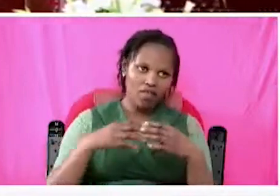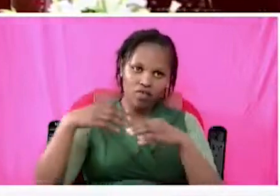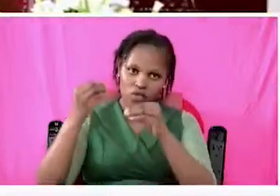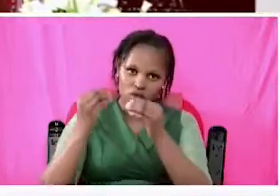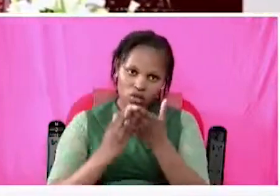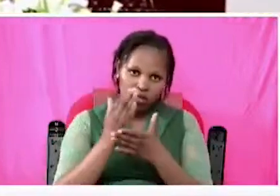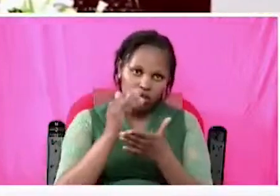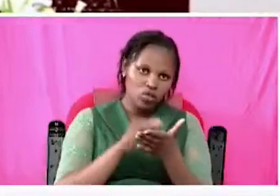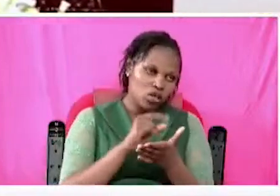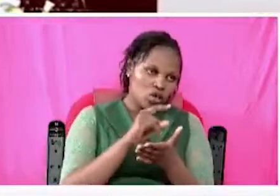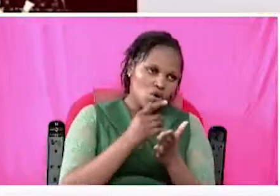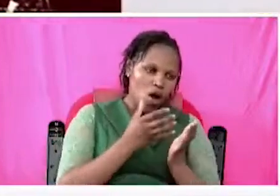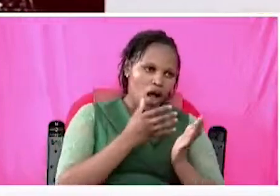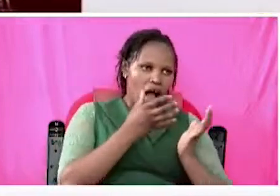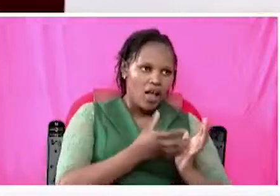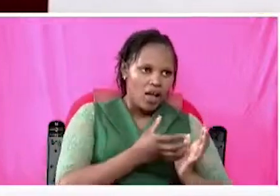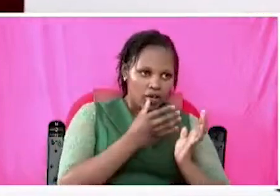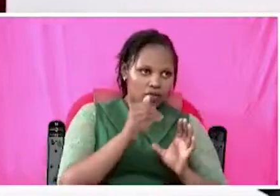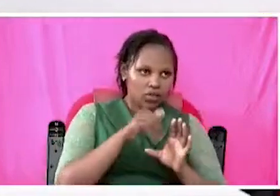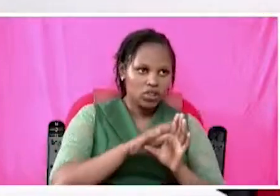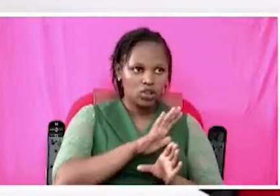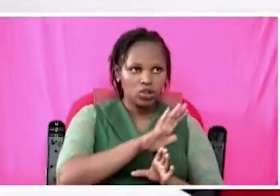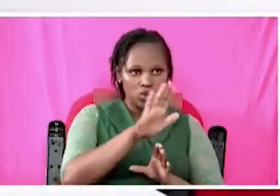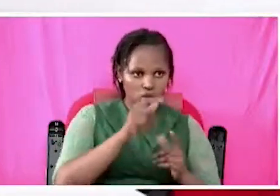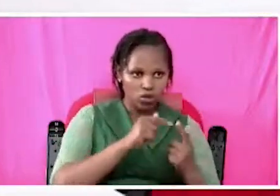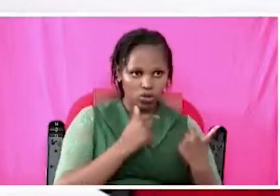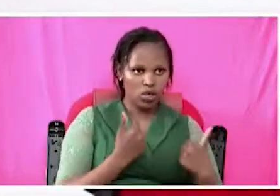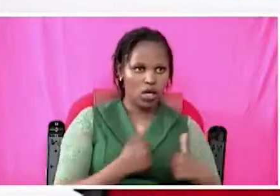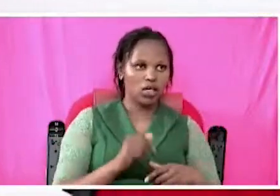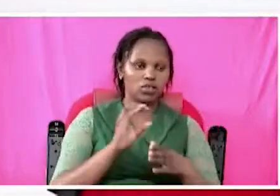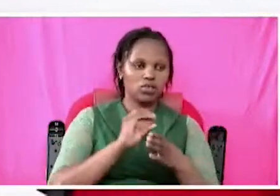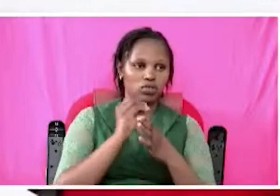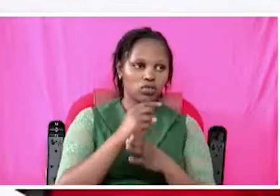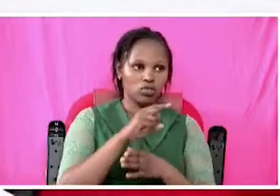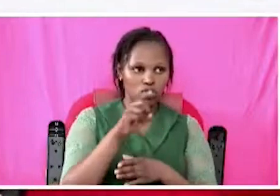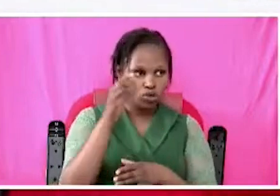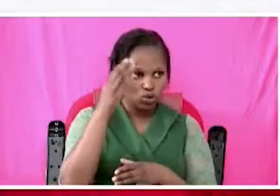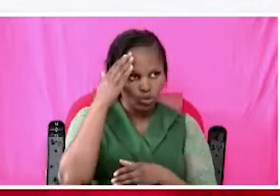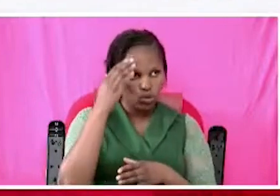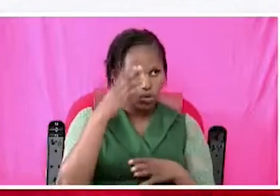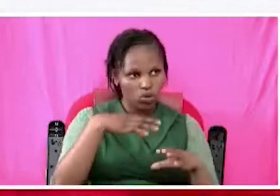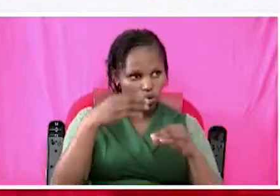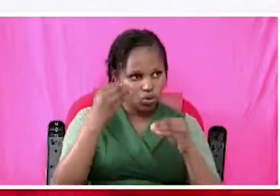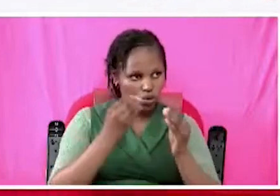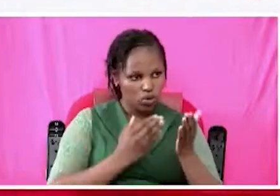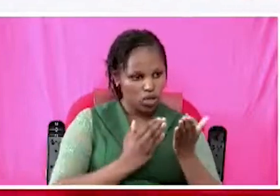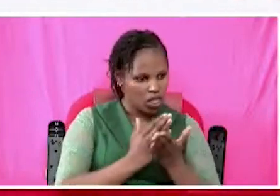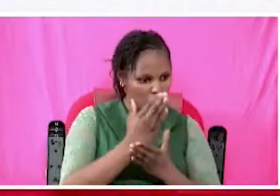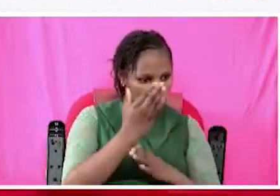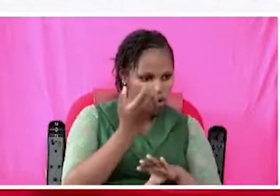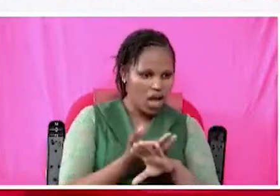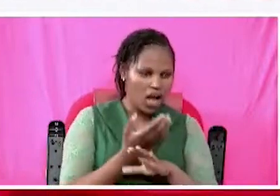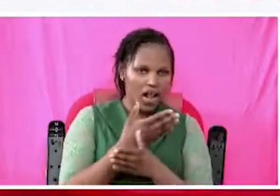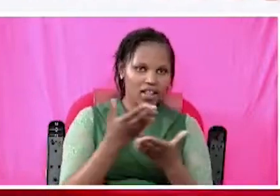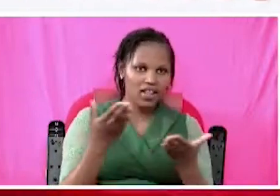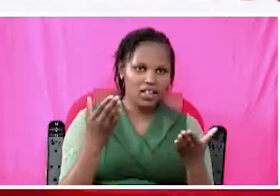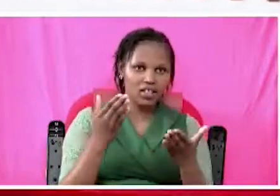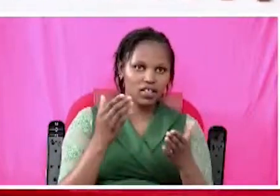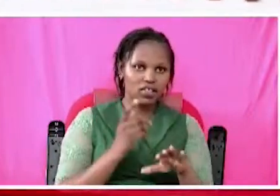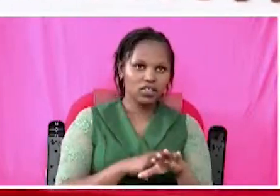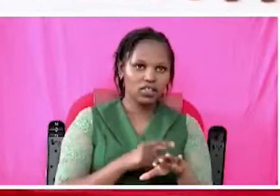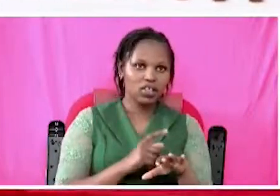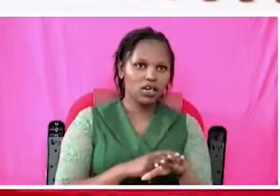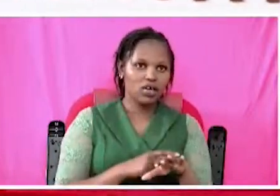are heavy in your heart, or you know, going through tough things